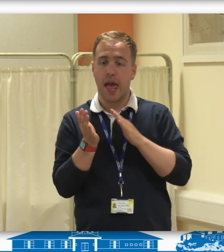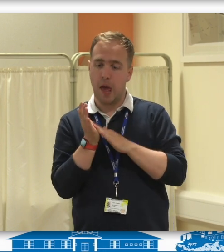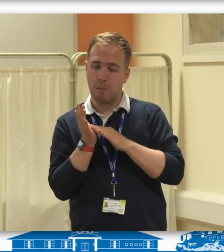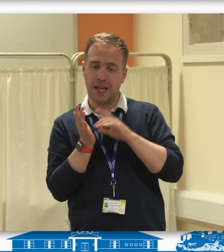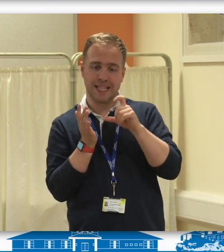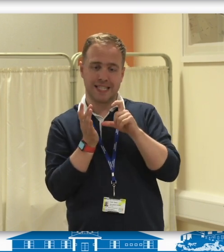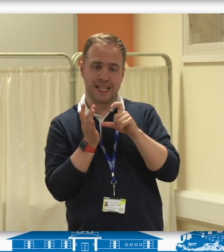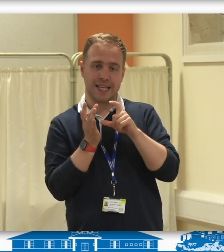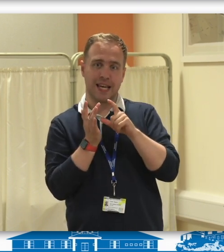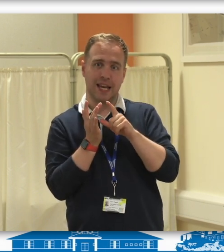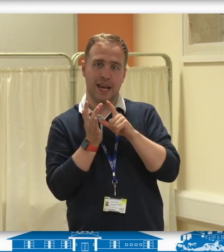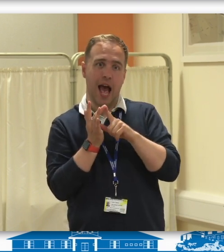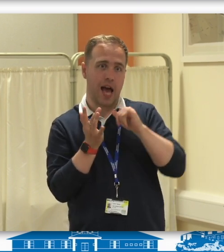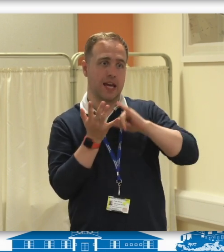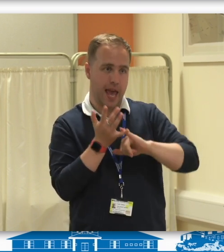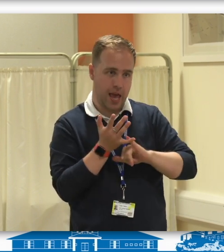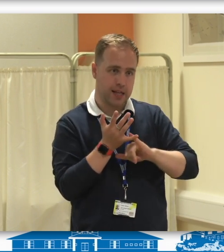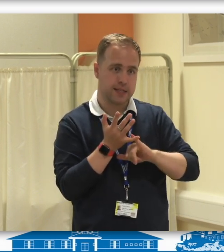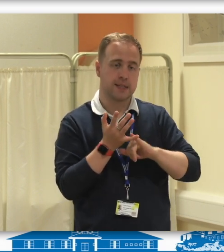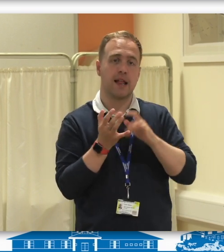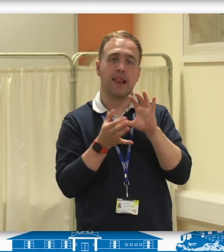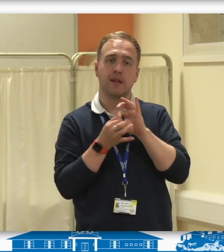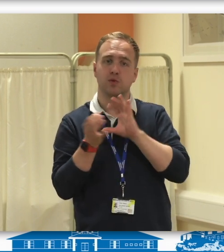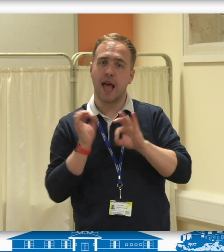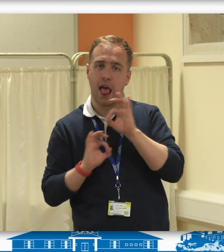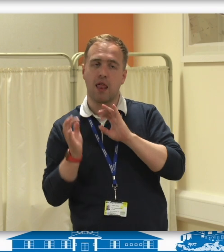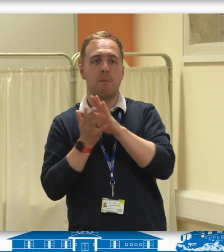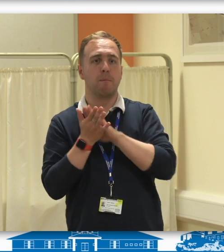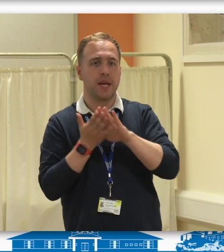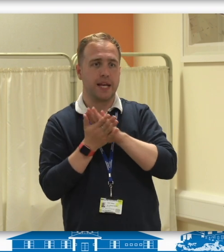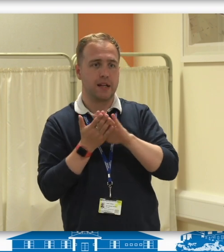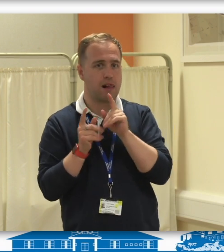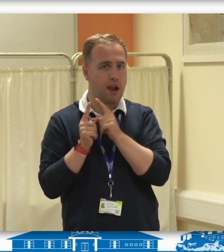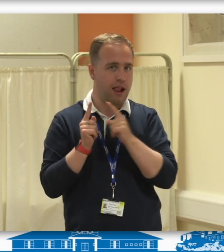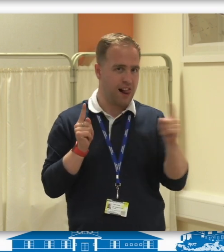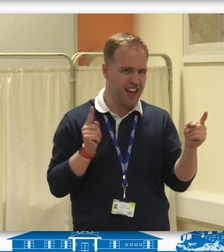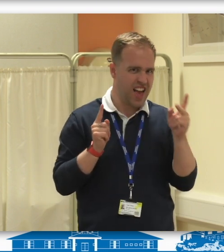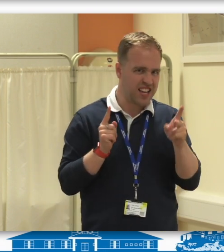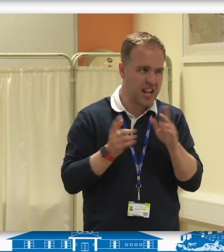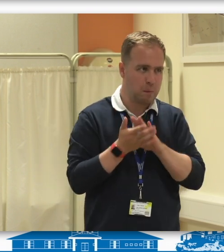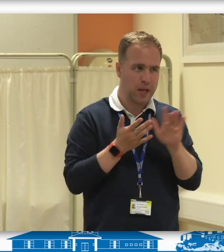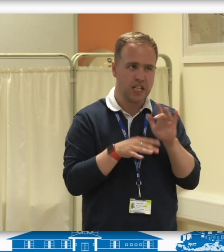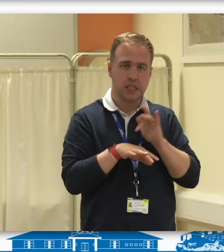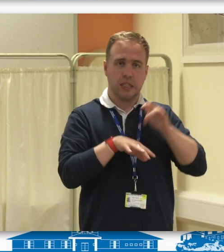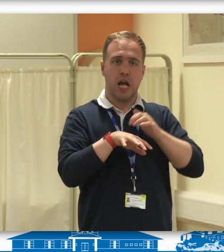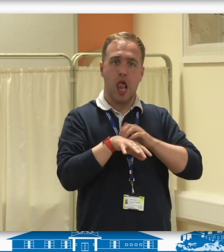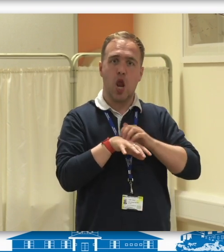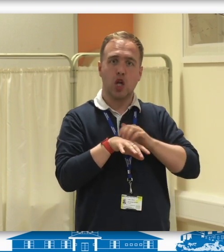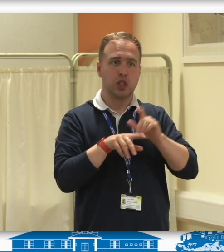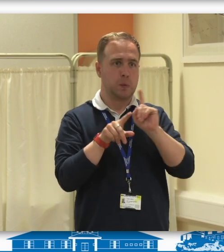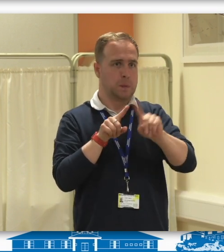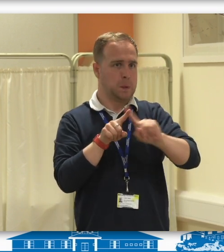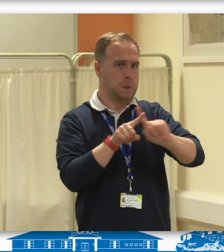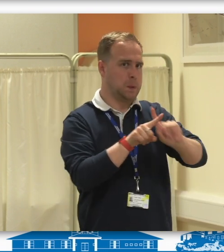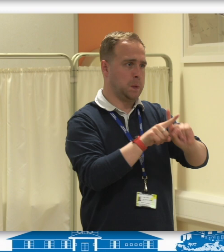MCAS is mast cell activation syndrome, and is where the body is hypersensitive or allergic to many, many different